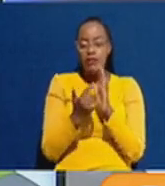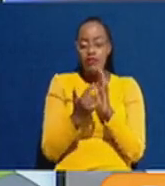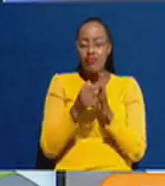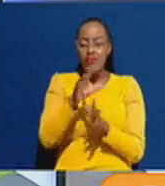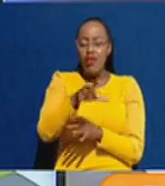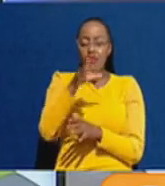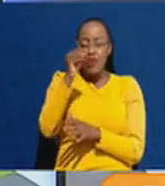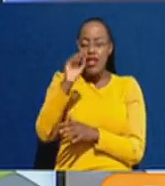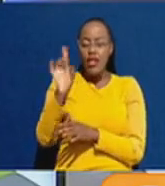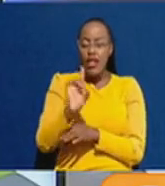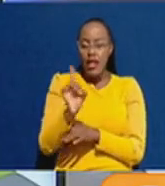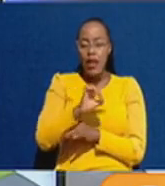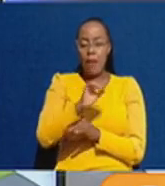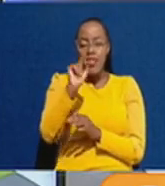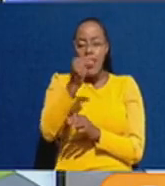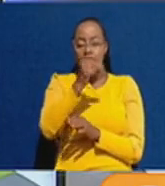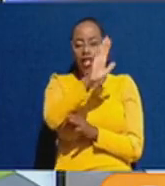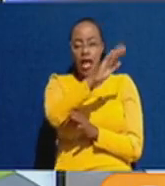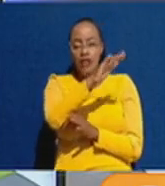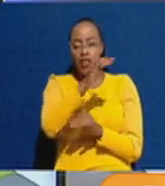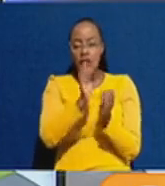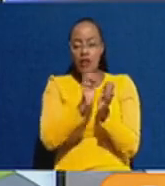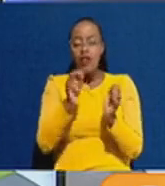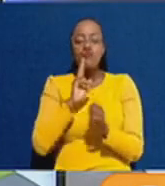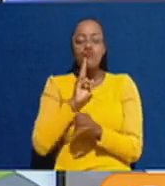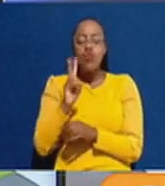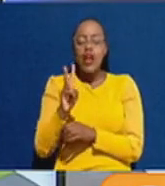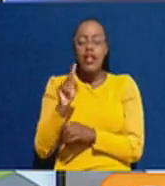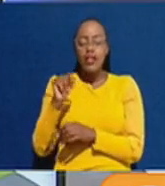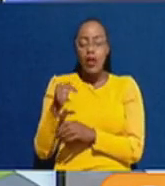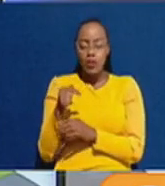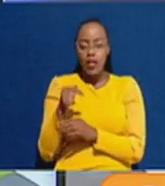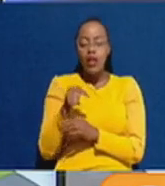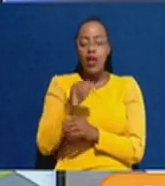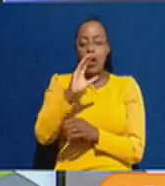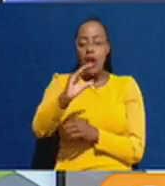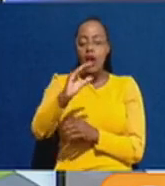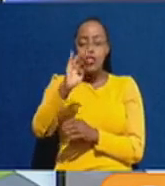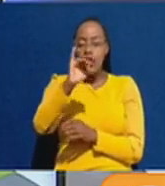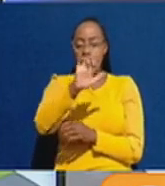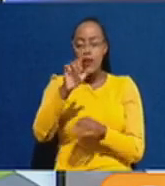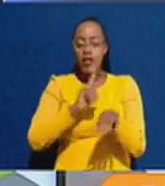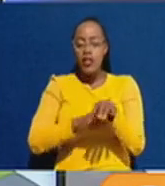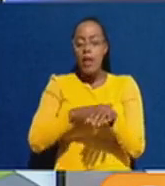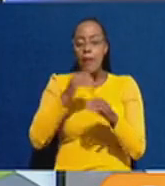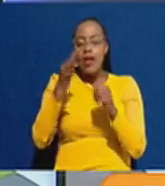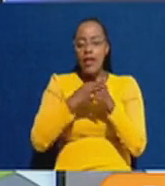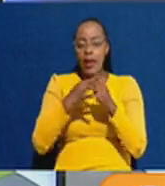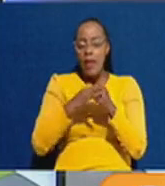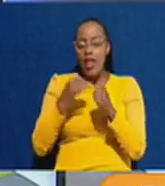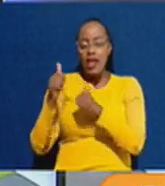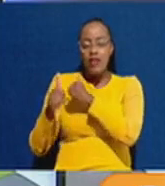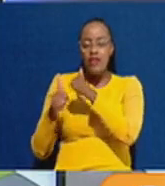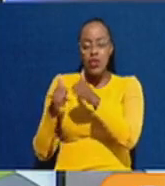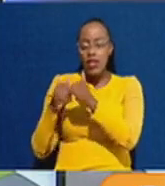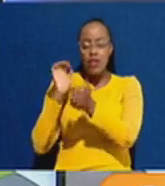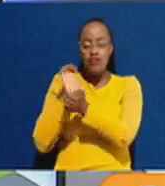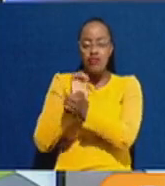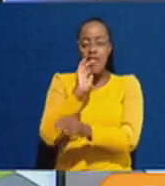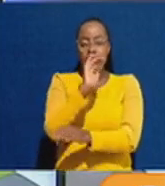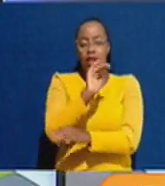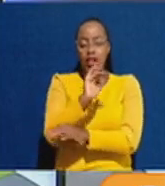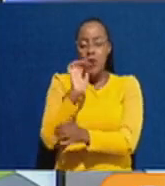Nairobi, were Thursday afternoon released on a 200,000 shilling cash bill when a Kibra magistrate court declined the prosecution's request